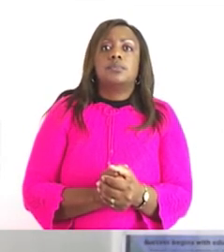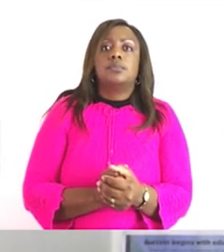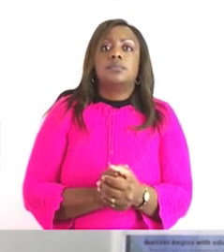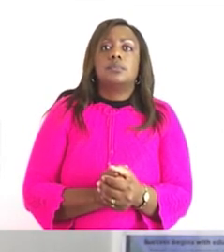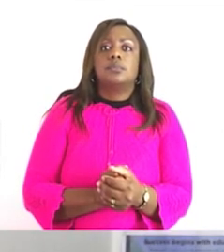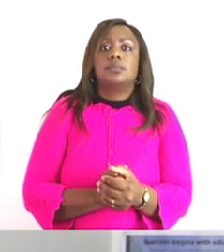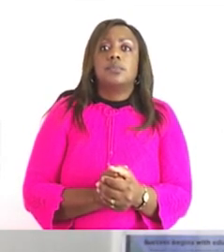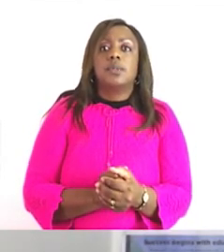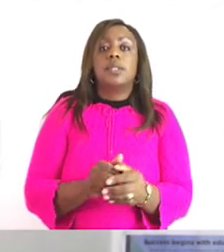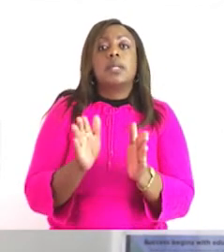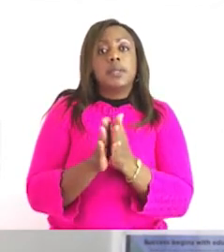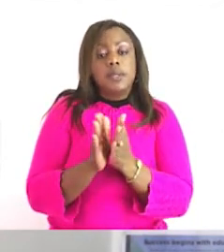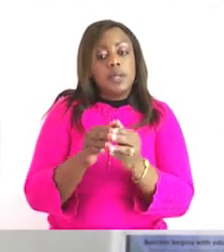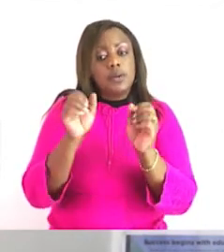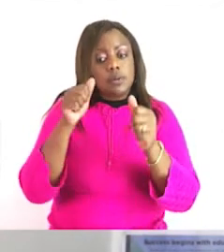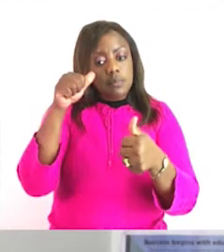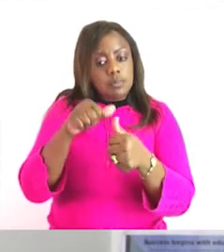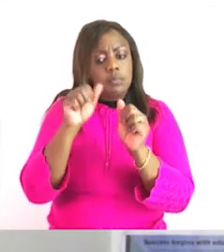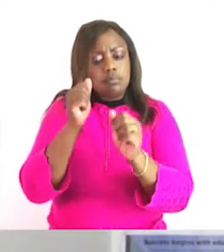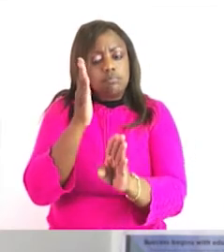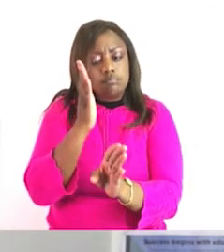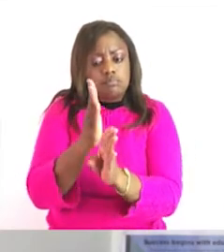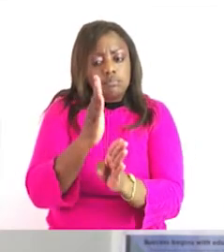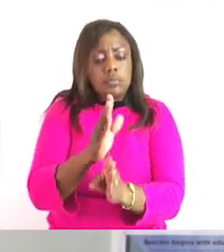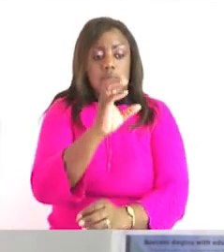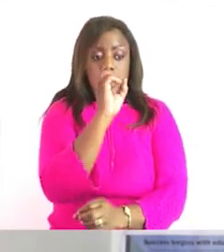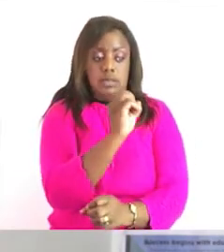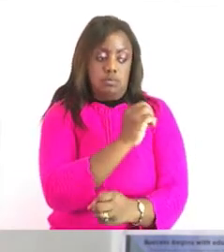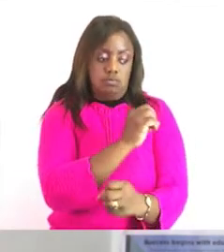It should be exactly at 0 there.